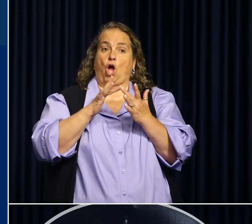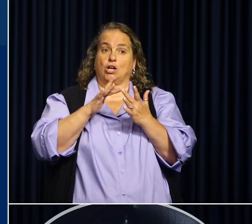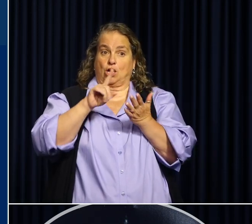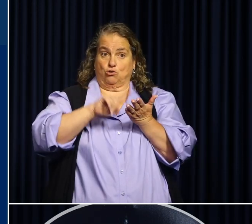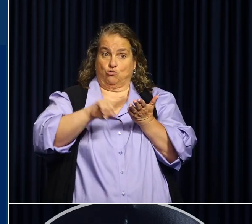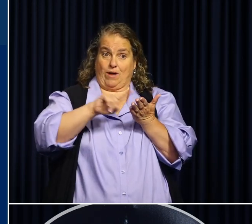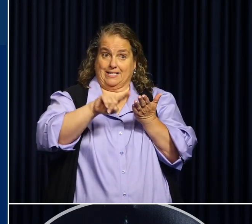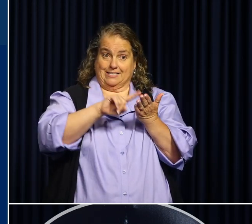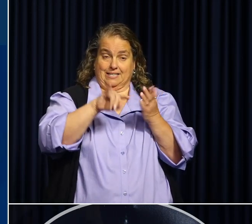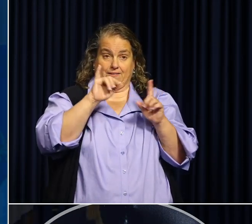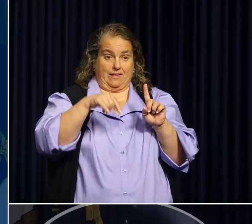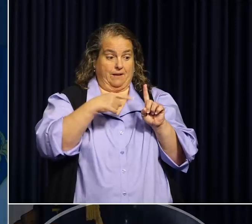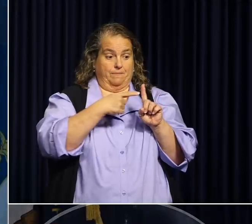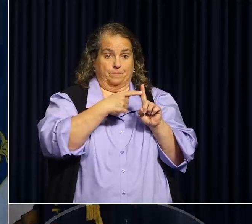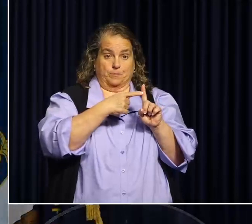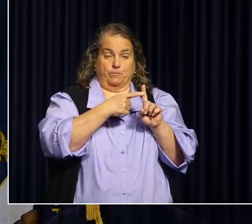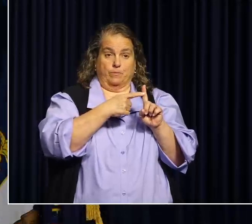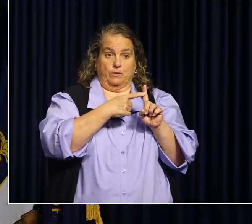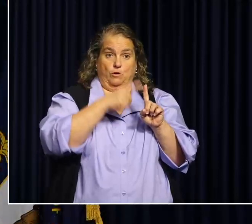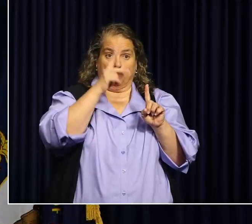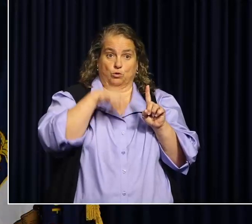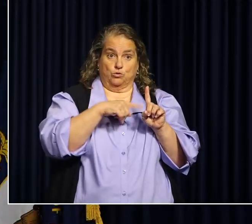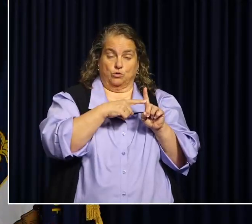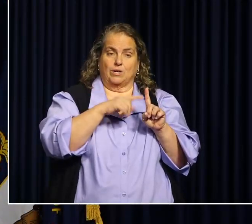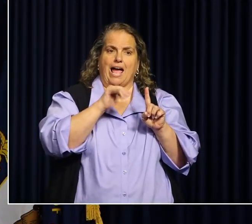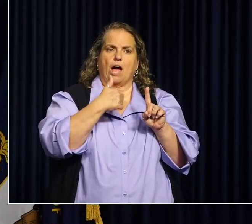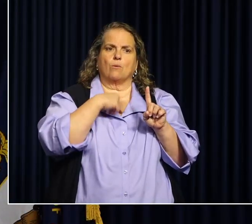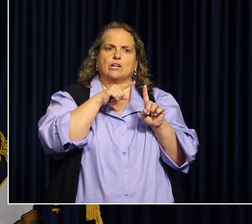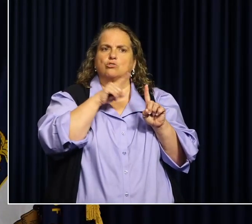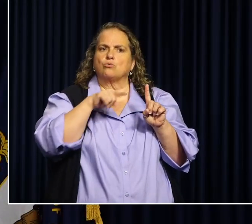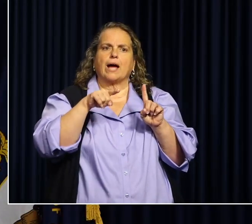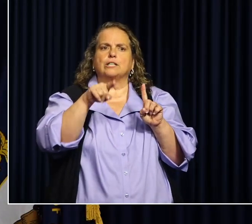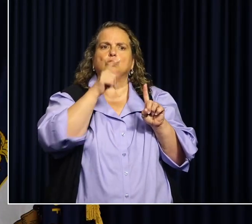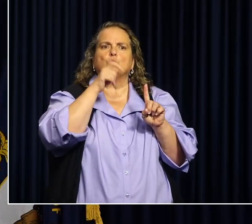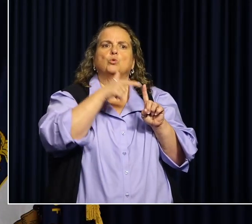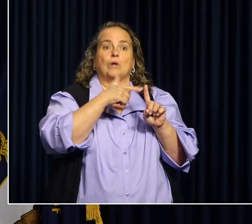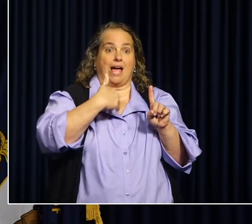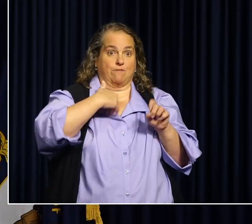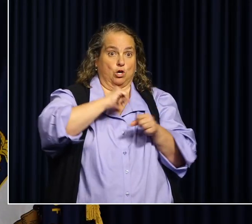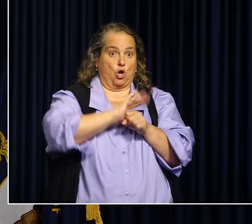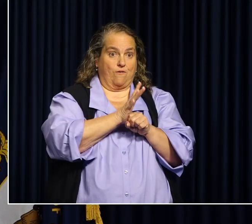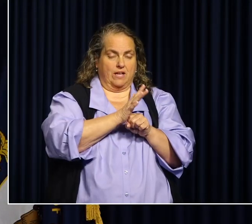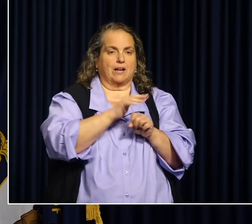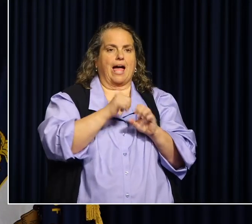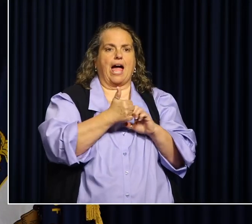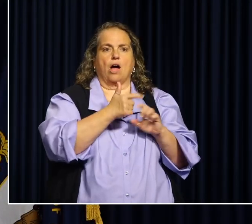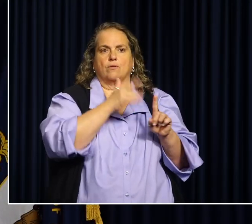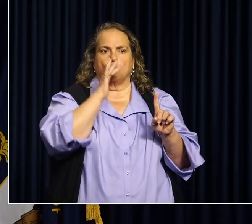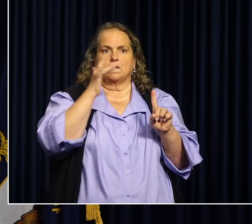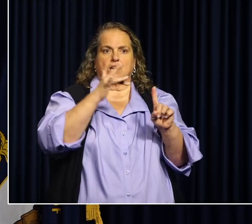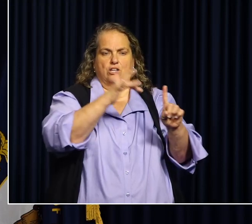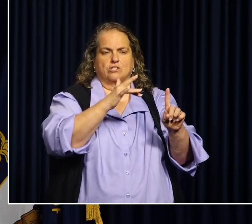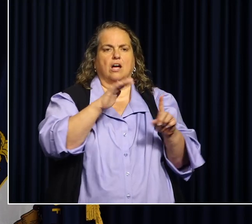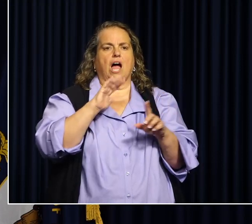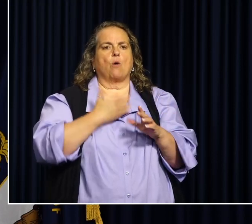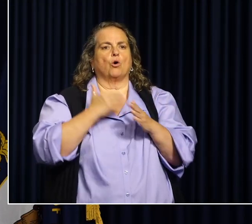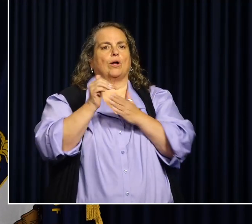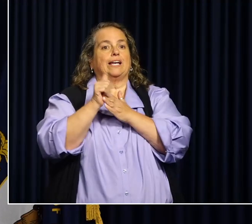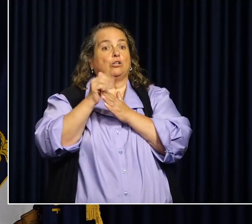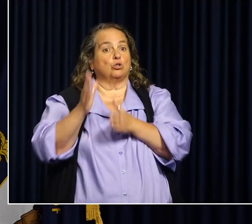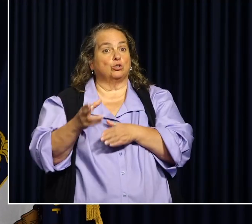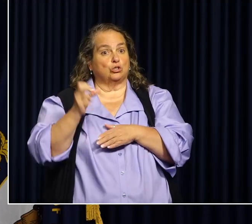a big endeavor, I feel good about the leadership we're going to introduce you to on Monday for it. I